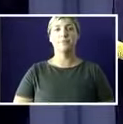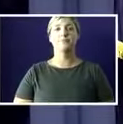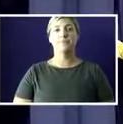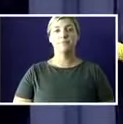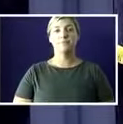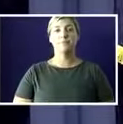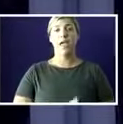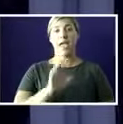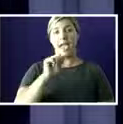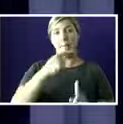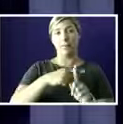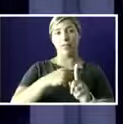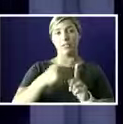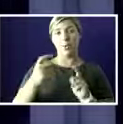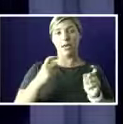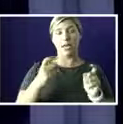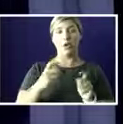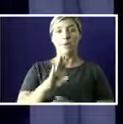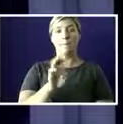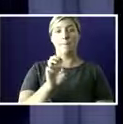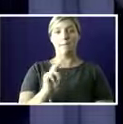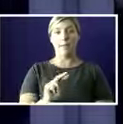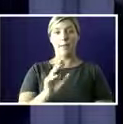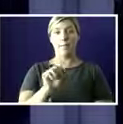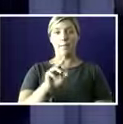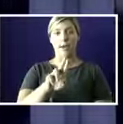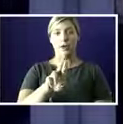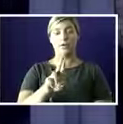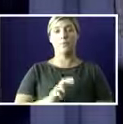Our A-plus Coordinator, Ben Bear.